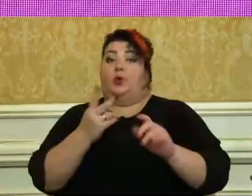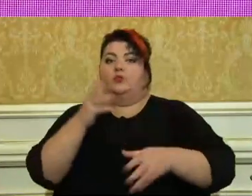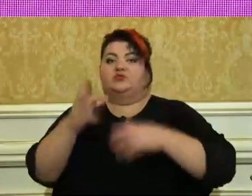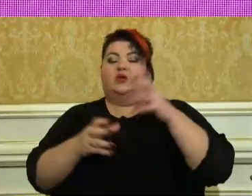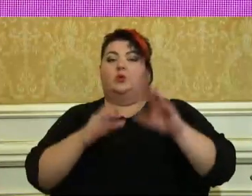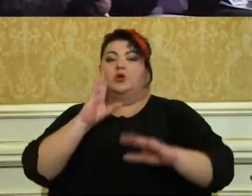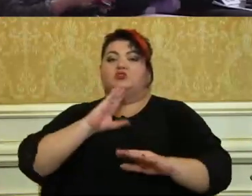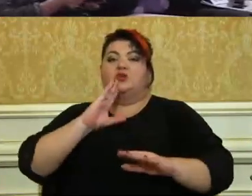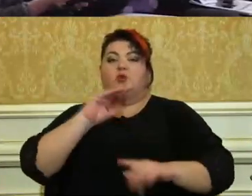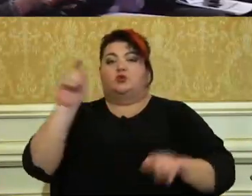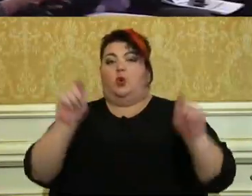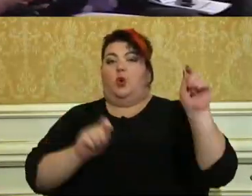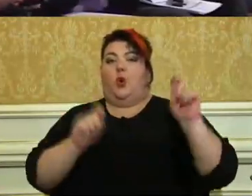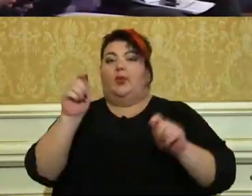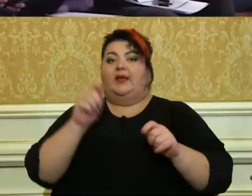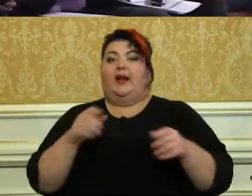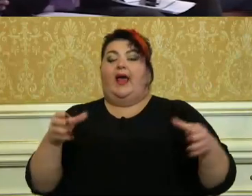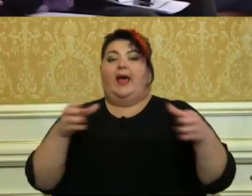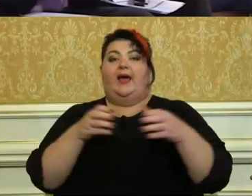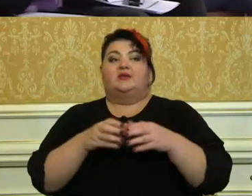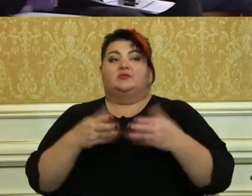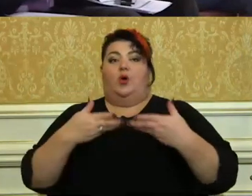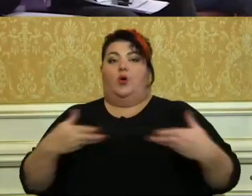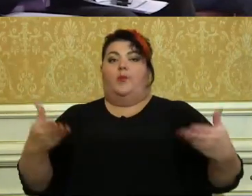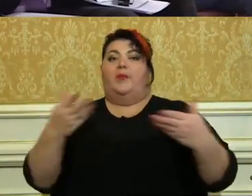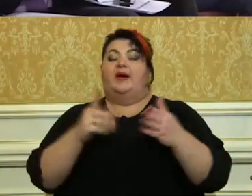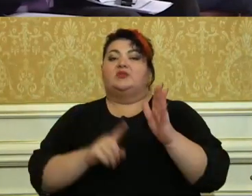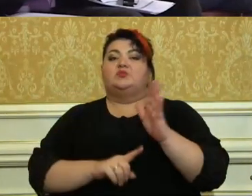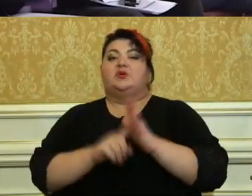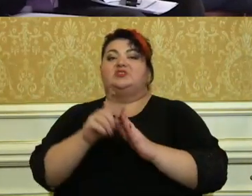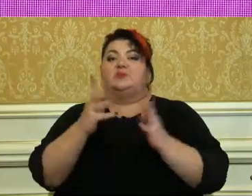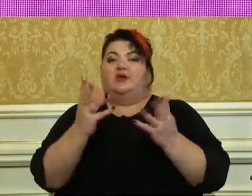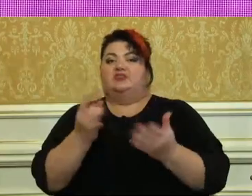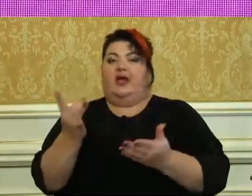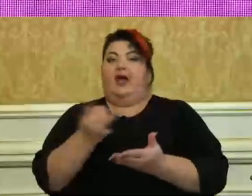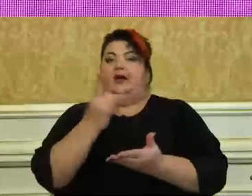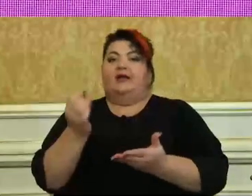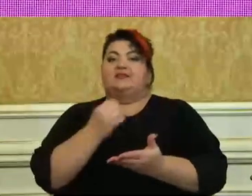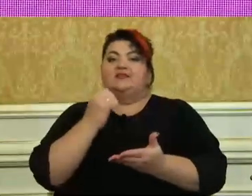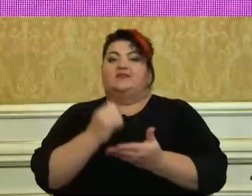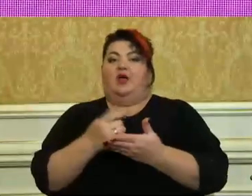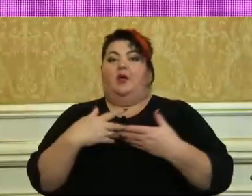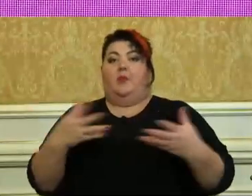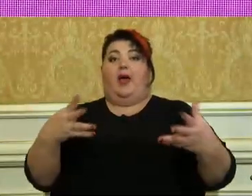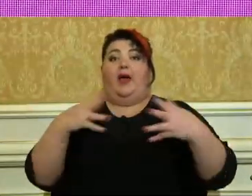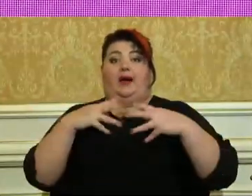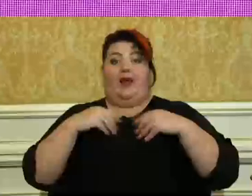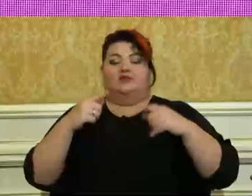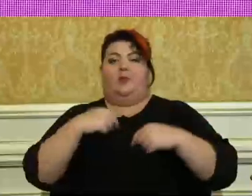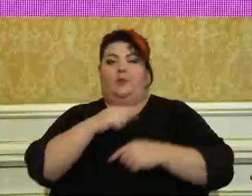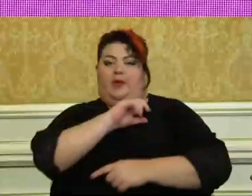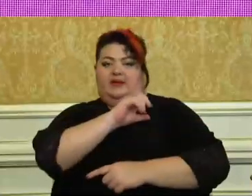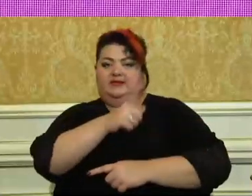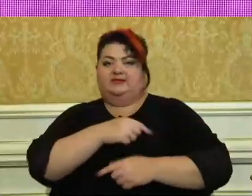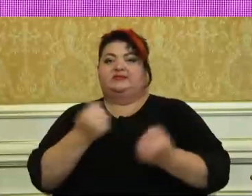second International Ukrainian Women's Congress. Let us begin, and we say one more time, we are together